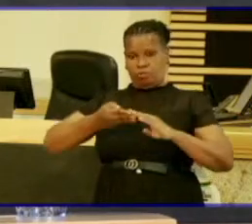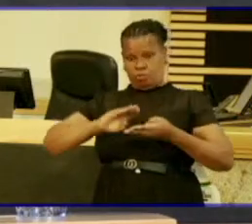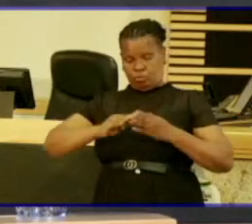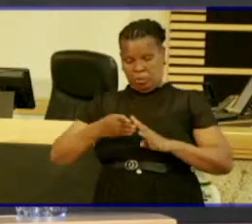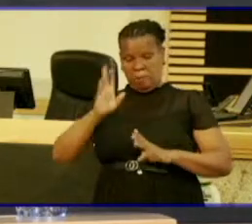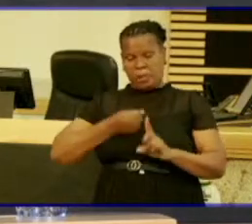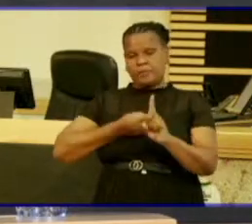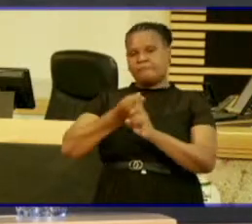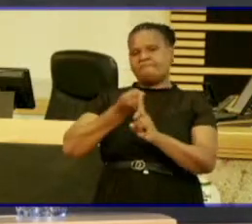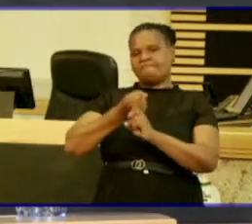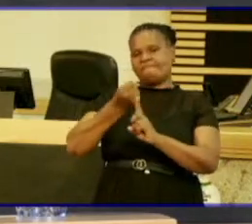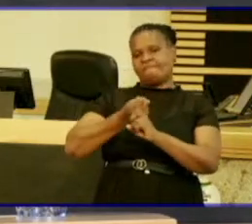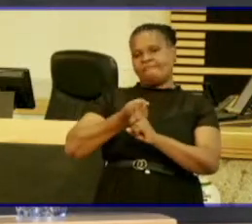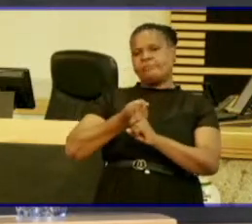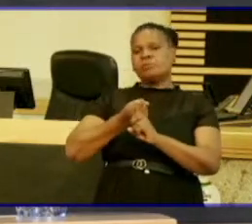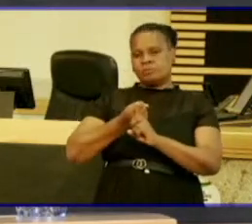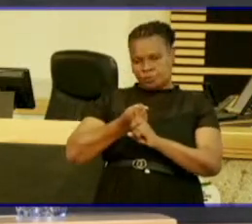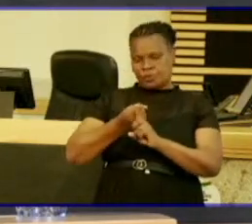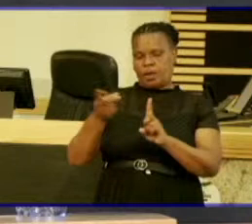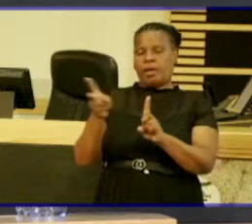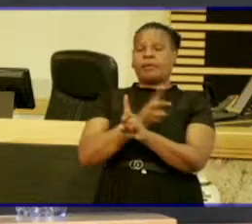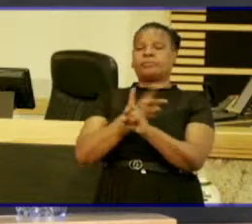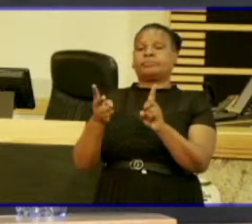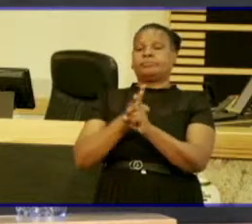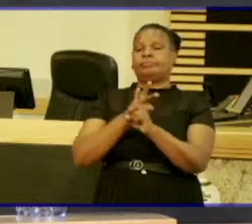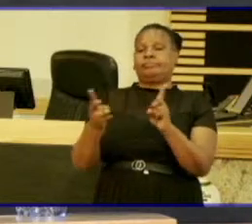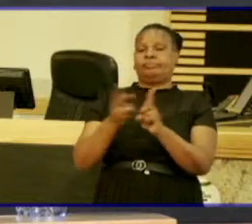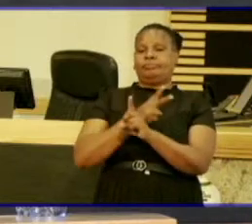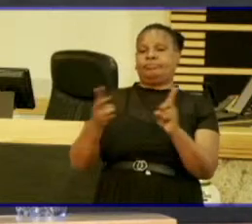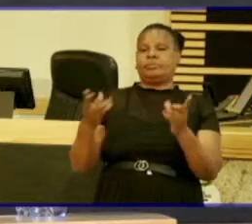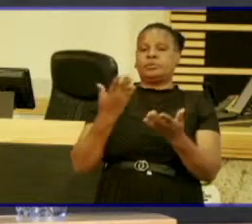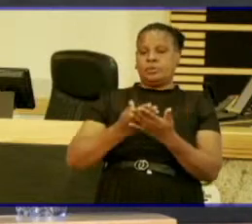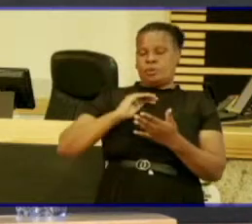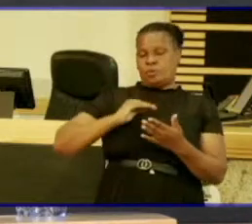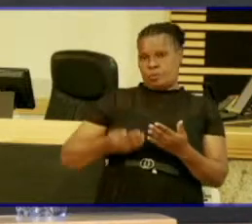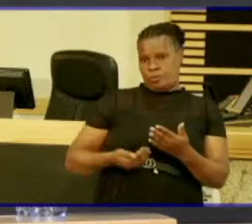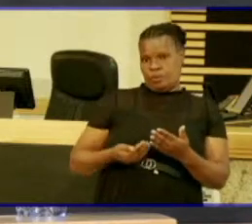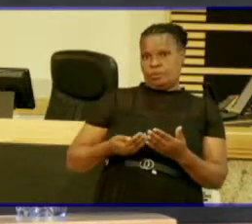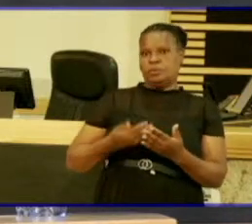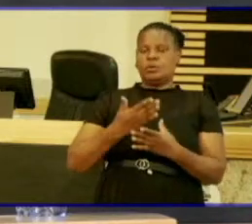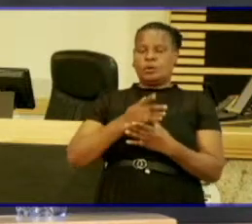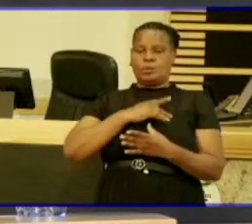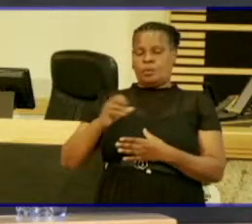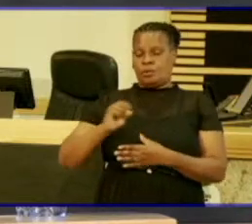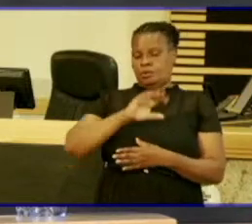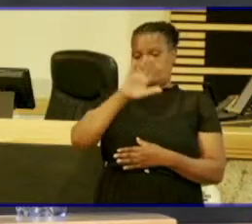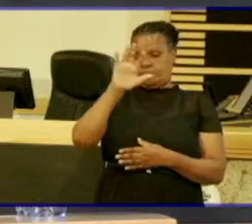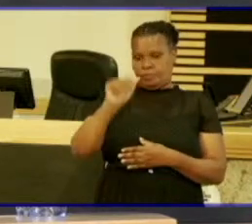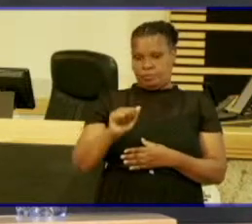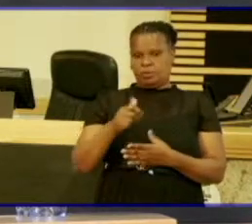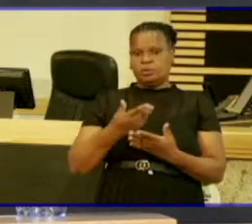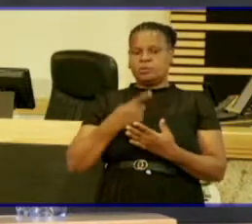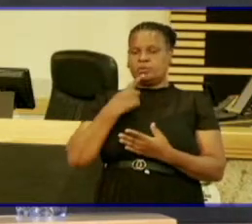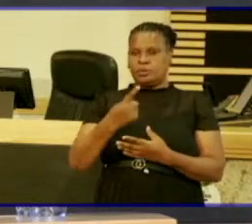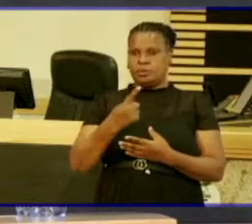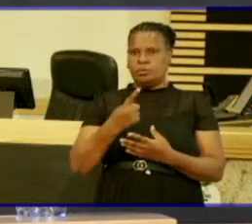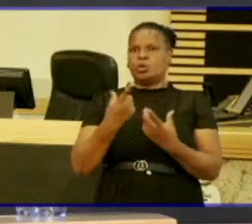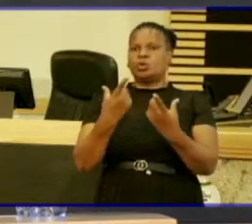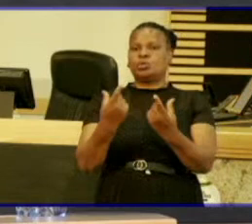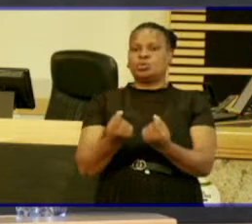gender-based violence. Each individual must play their part and report these crimes to South African police services.